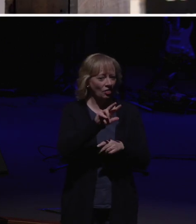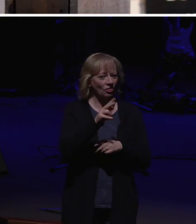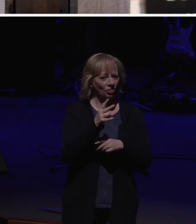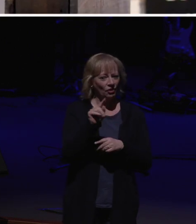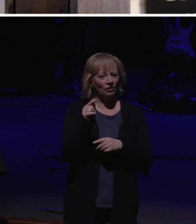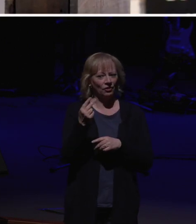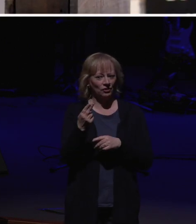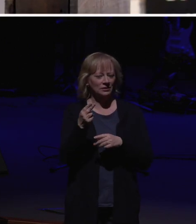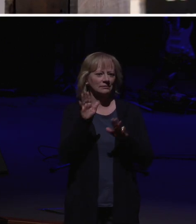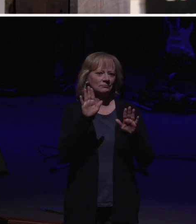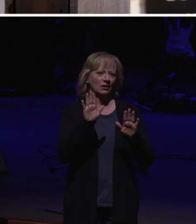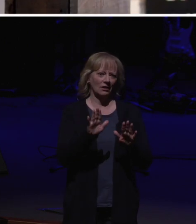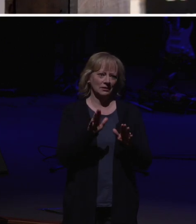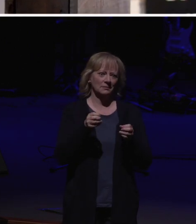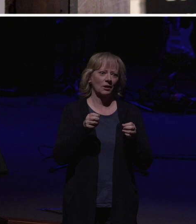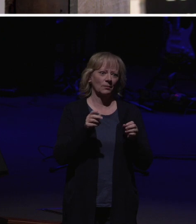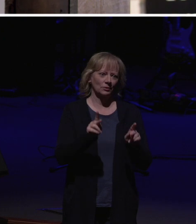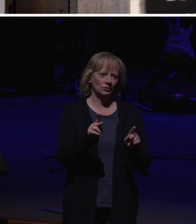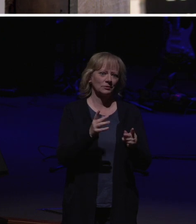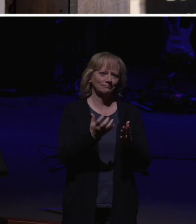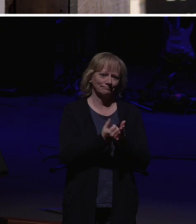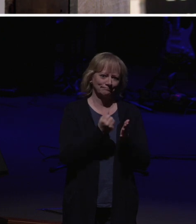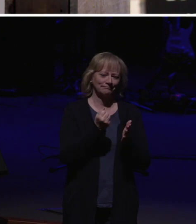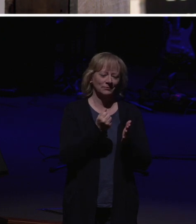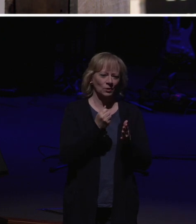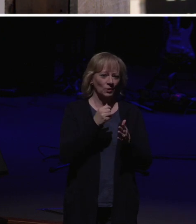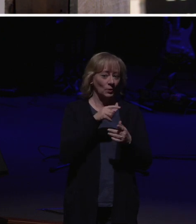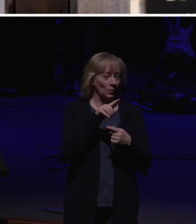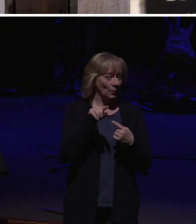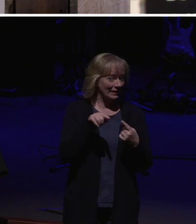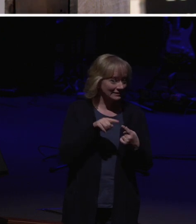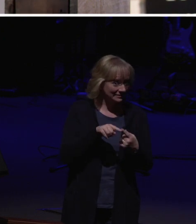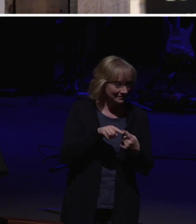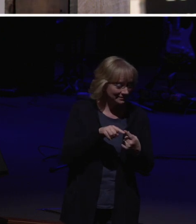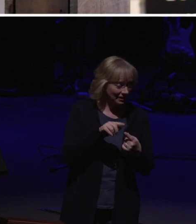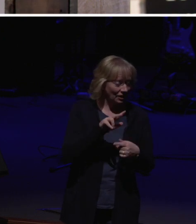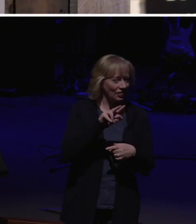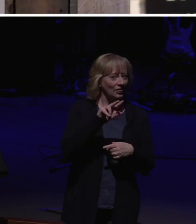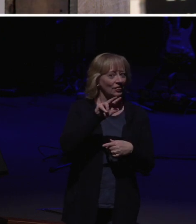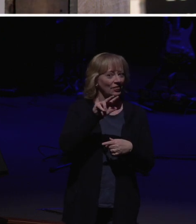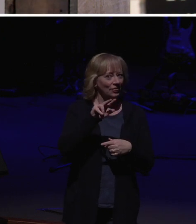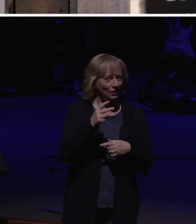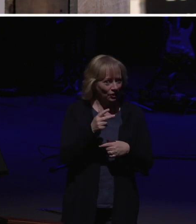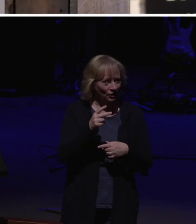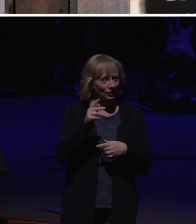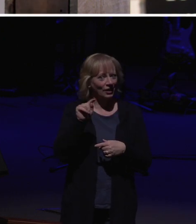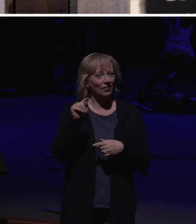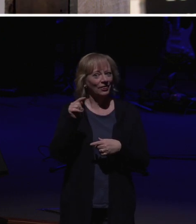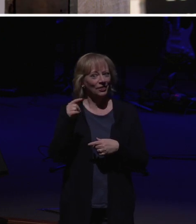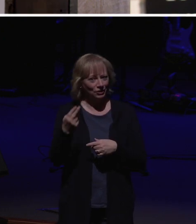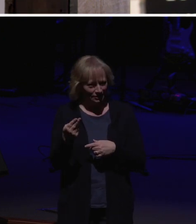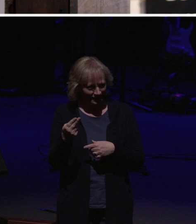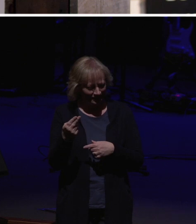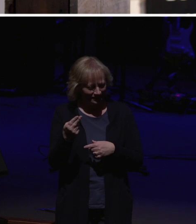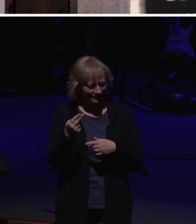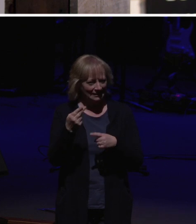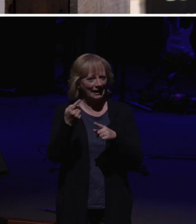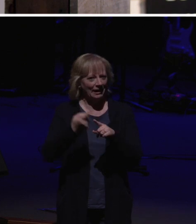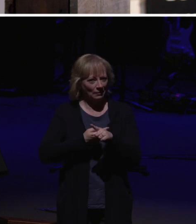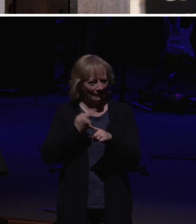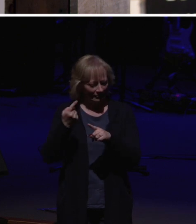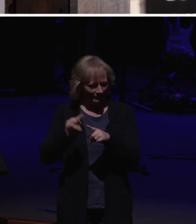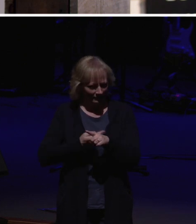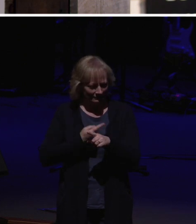awesome opportunity for just that to happen. When is it, you ask? The third Thursday of the